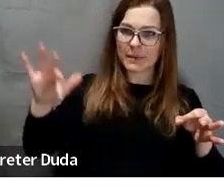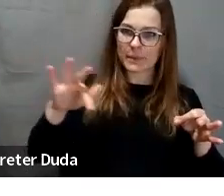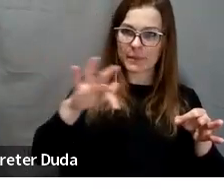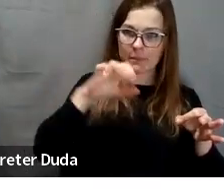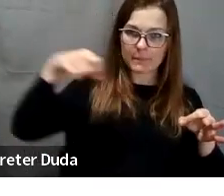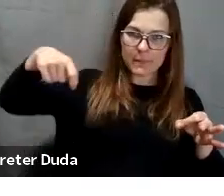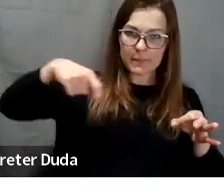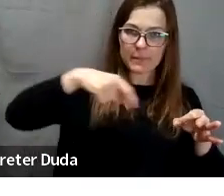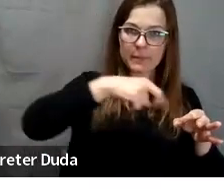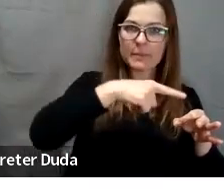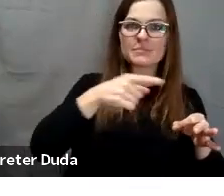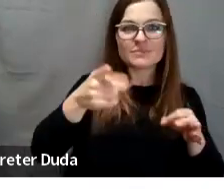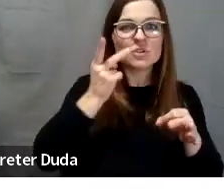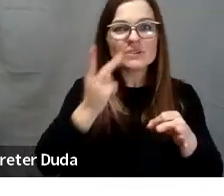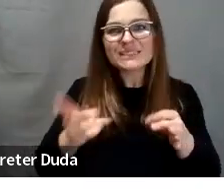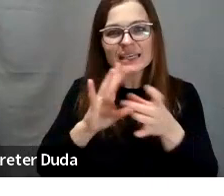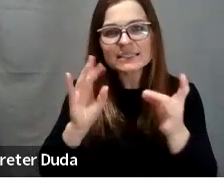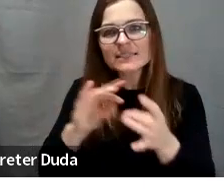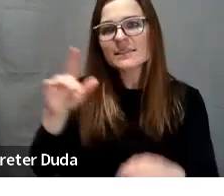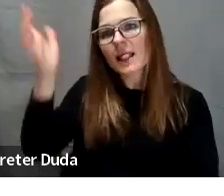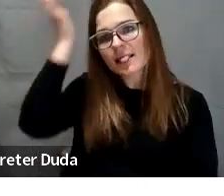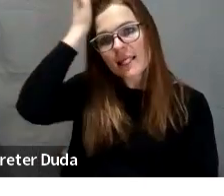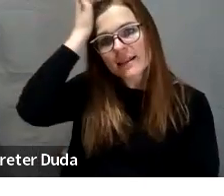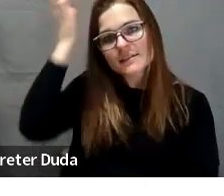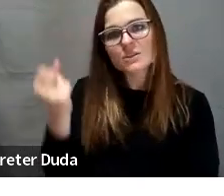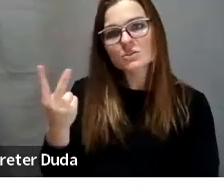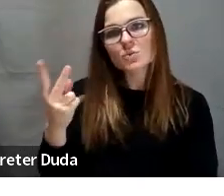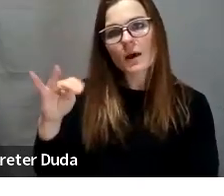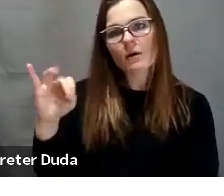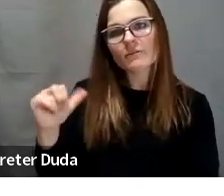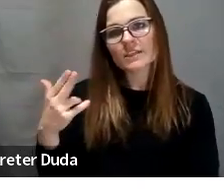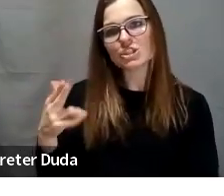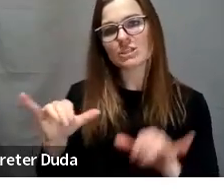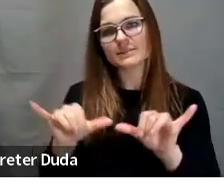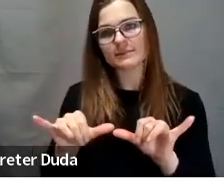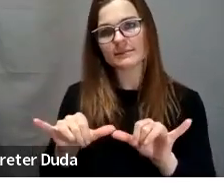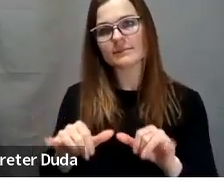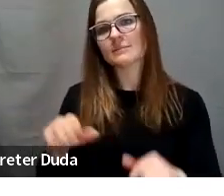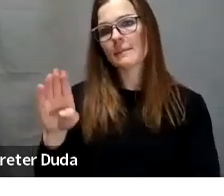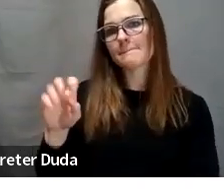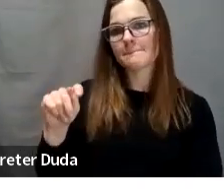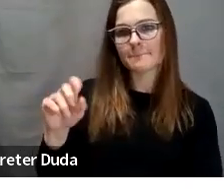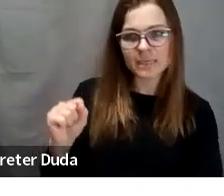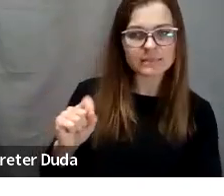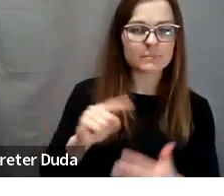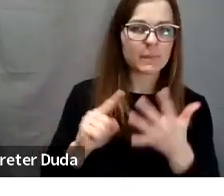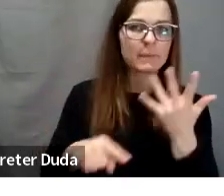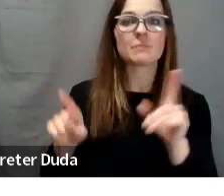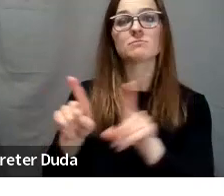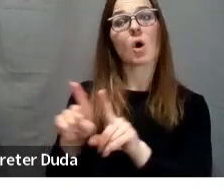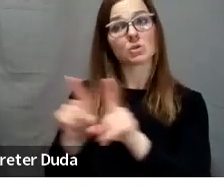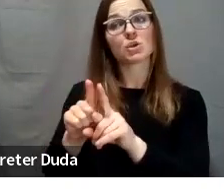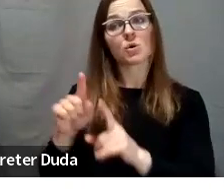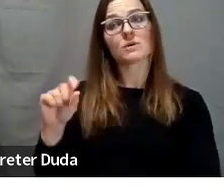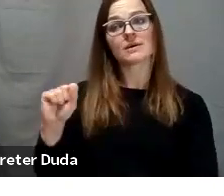apart, beans 12 inches apart, whatever it may be. And it also comes with the stick to poke a hole